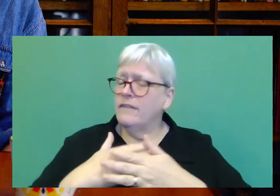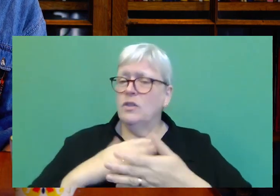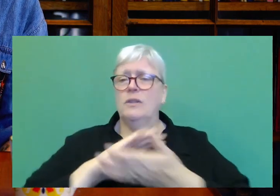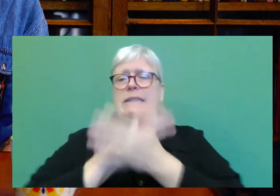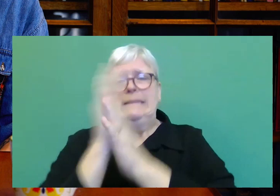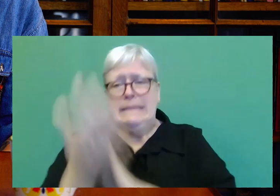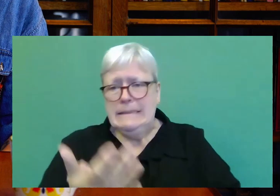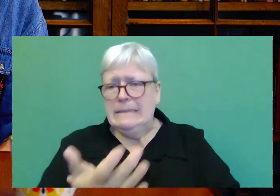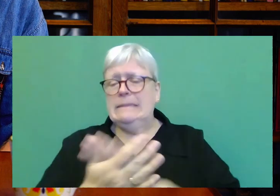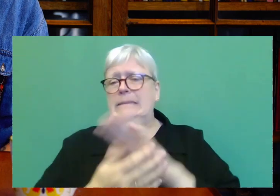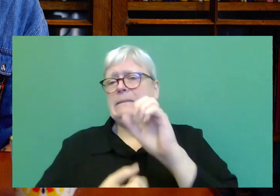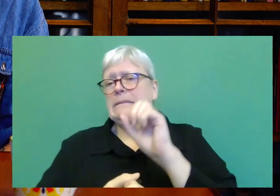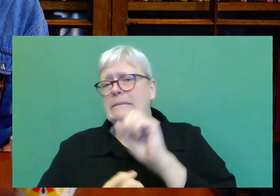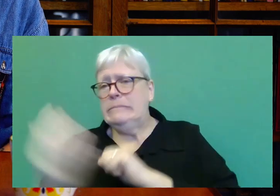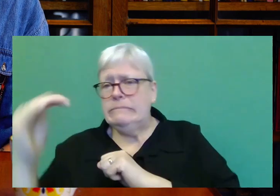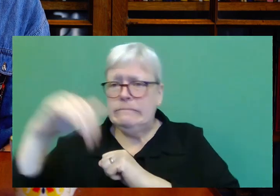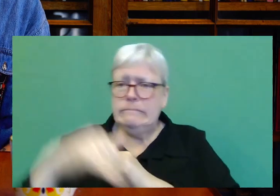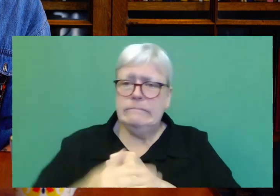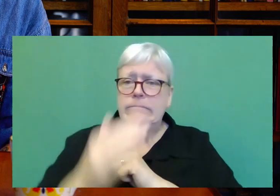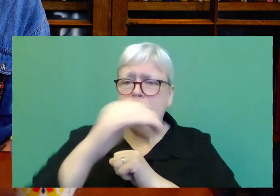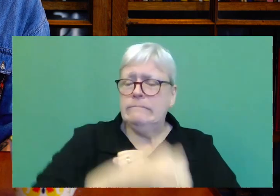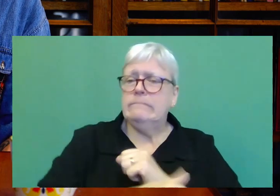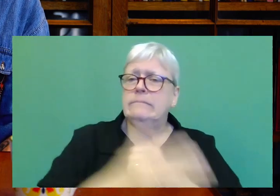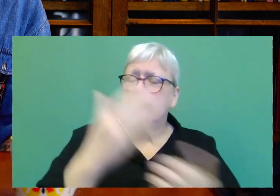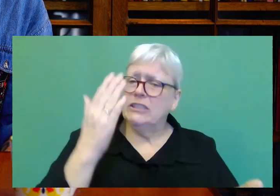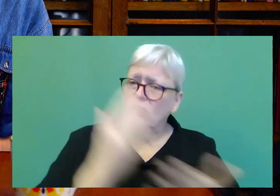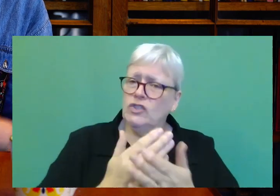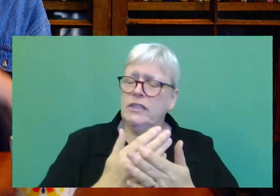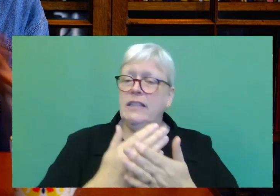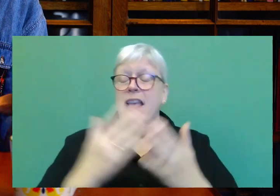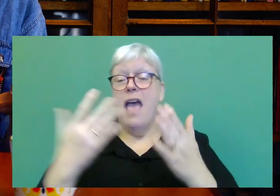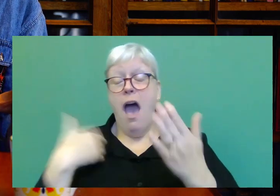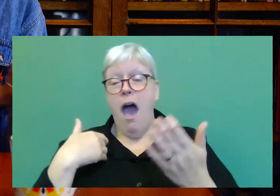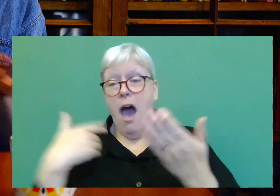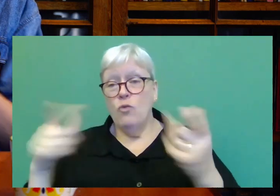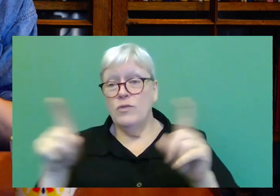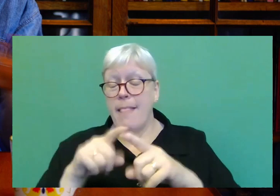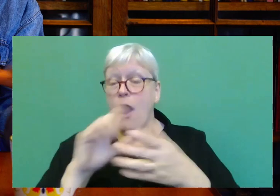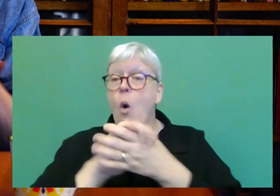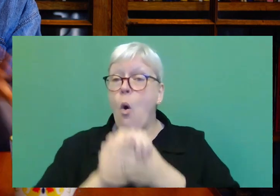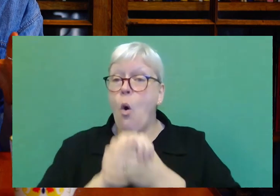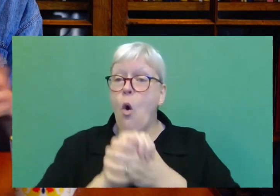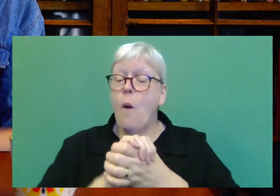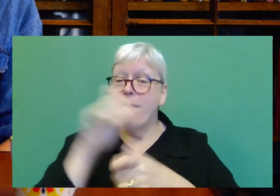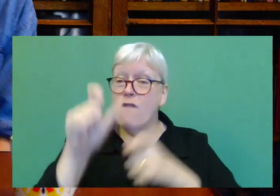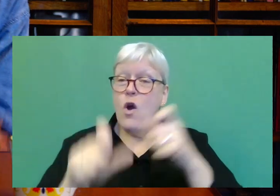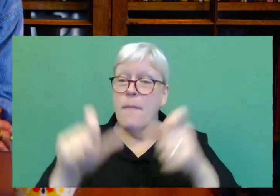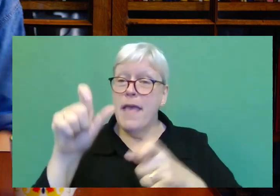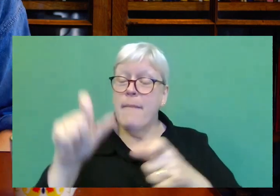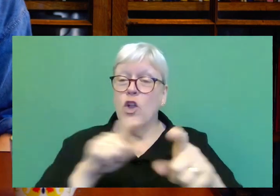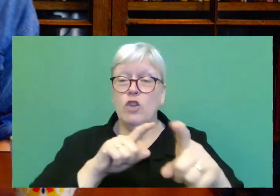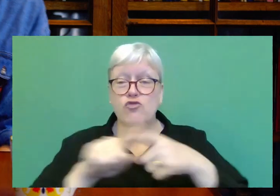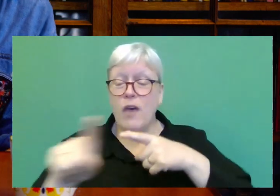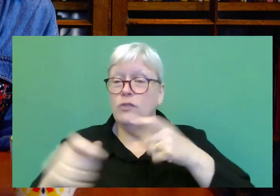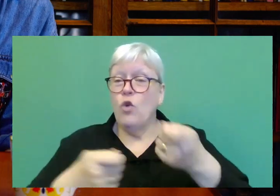being that candid, it was such a beacon of hope to people trying to, I guess, temper or balance out their own